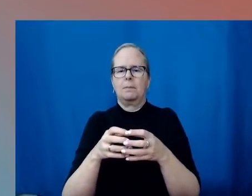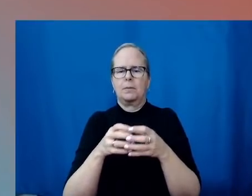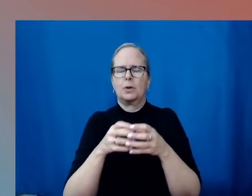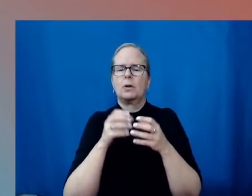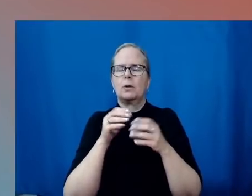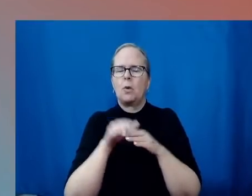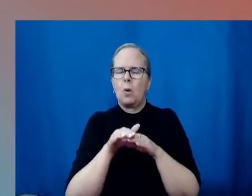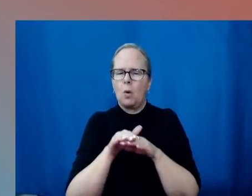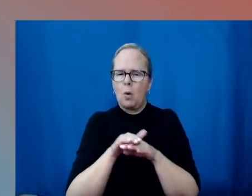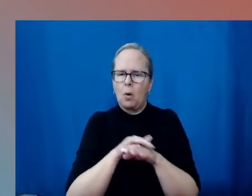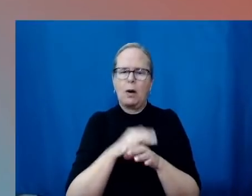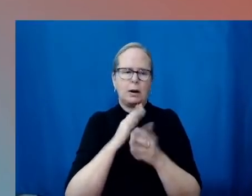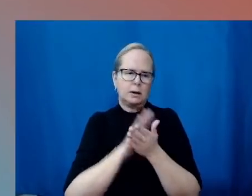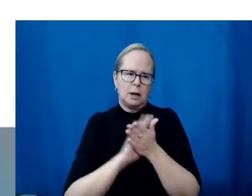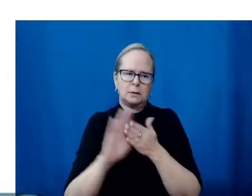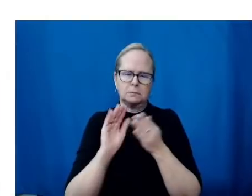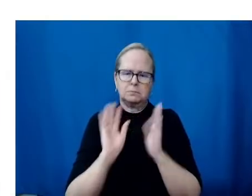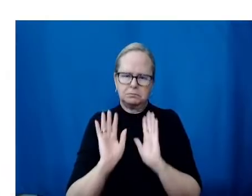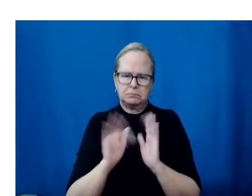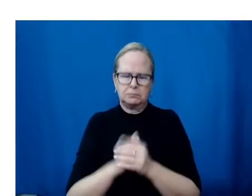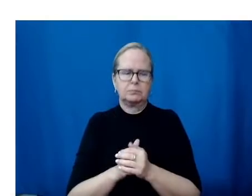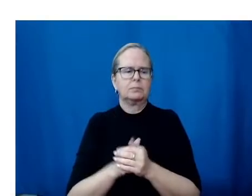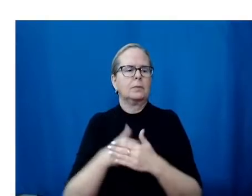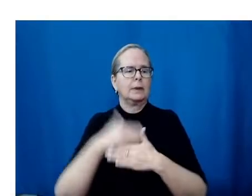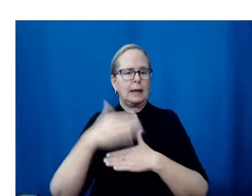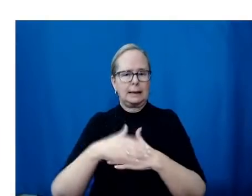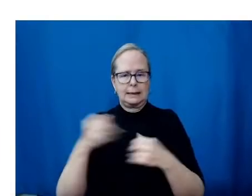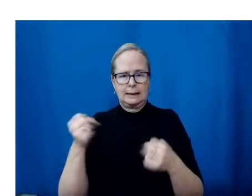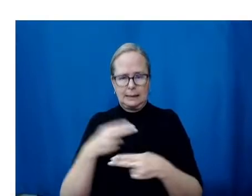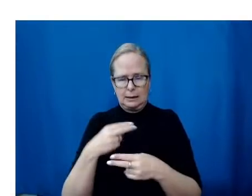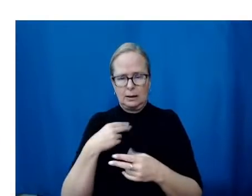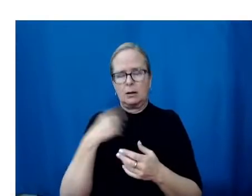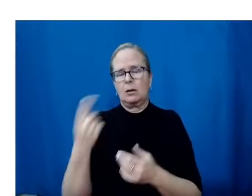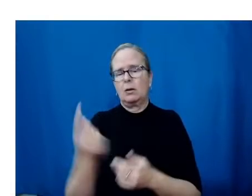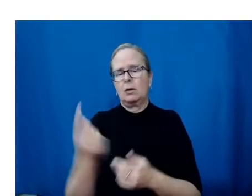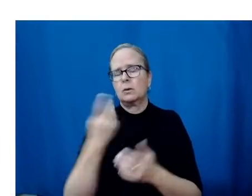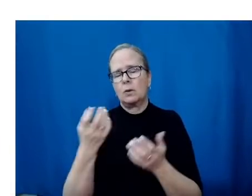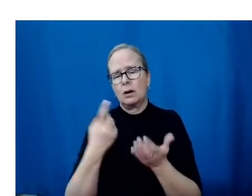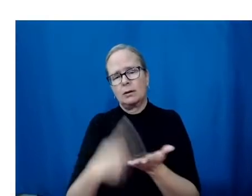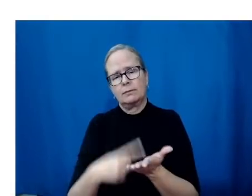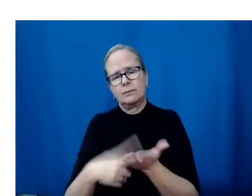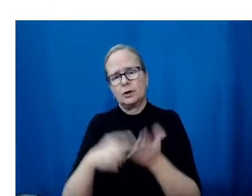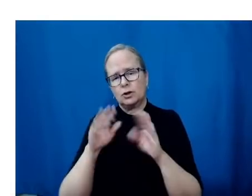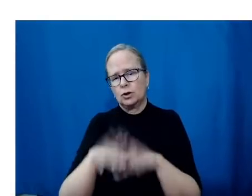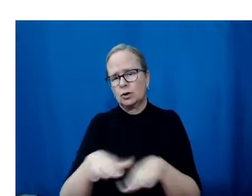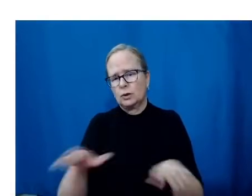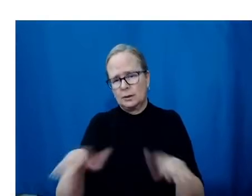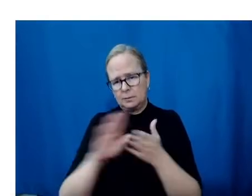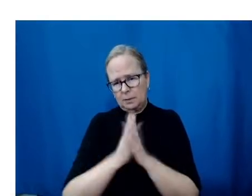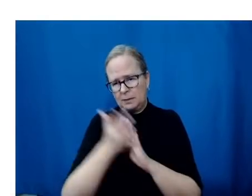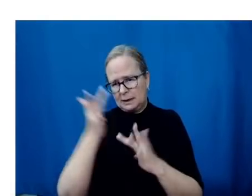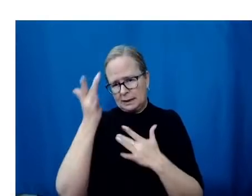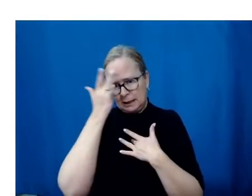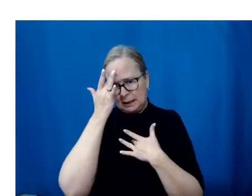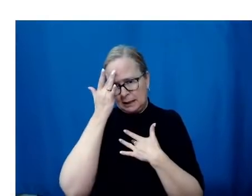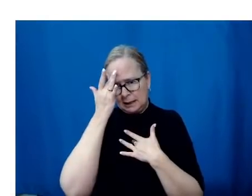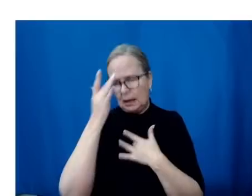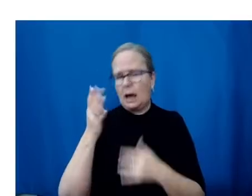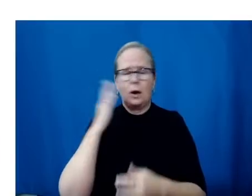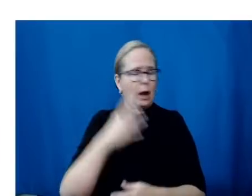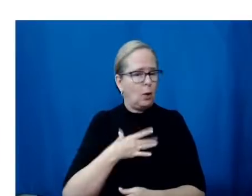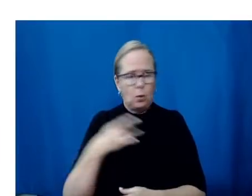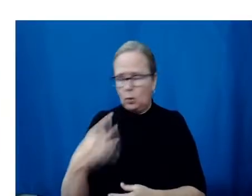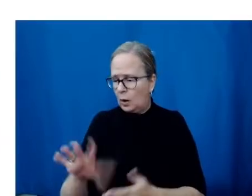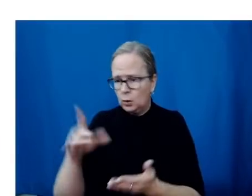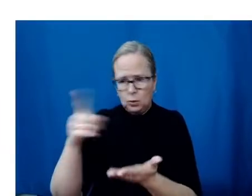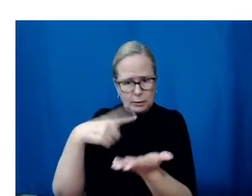please. I always like to talk about the fact that there's kids still getting sick. I don't like to talk about, but I think it's important